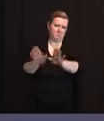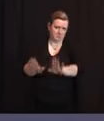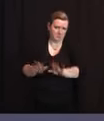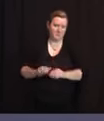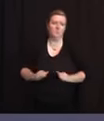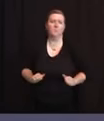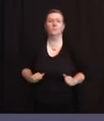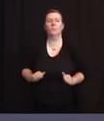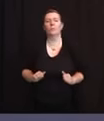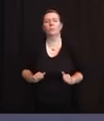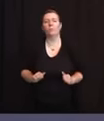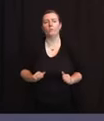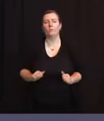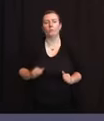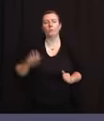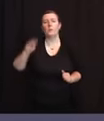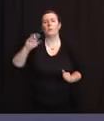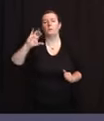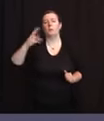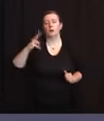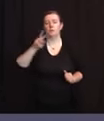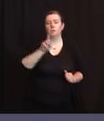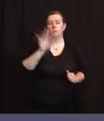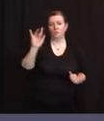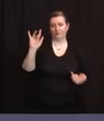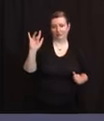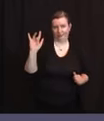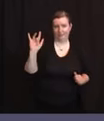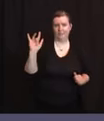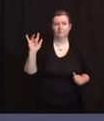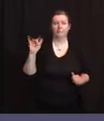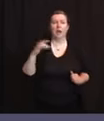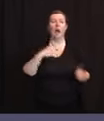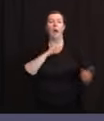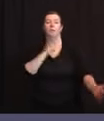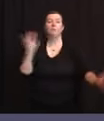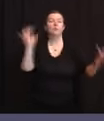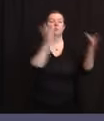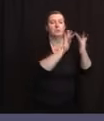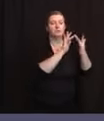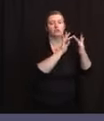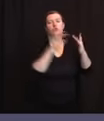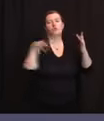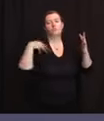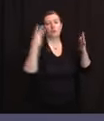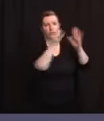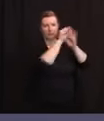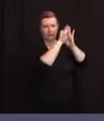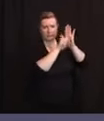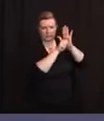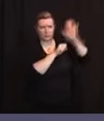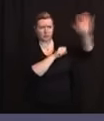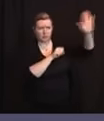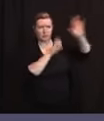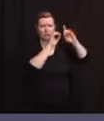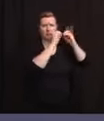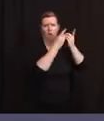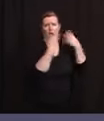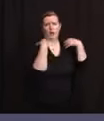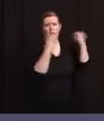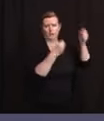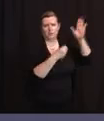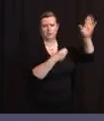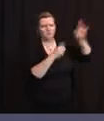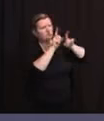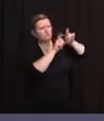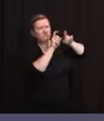On March 25th, I reached out to the Washington State Department of Health to learn more about their experiences in